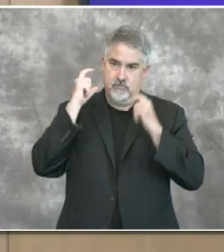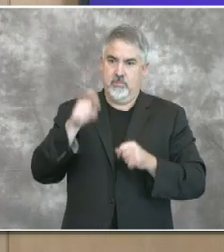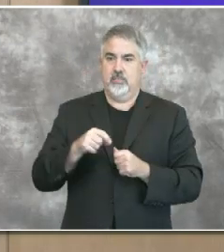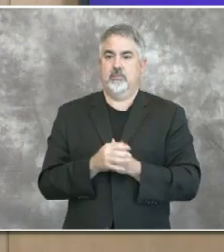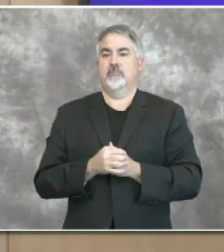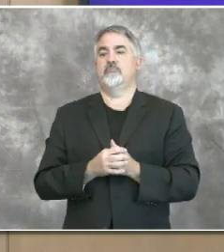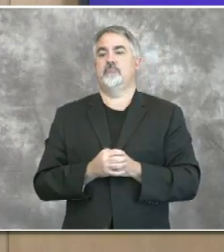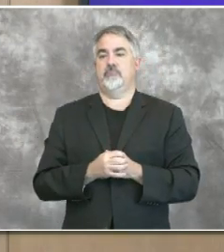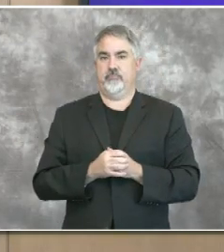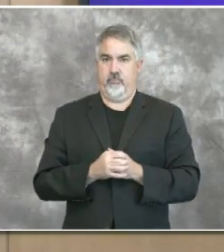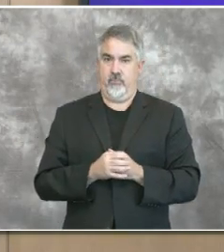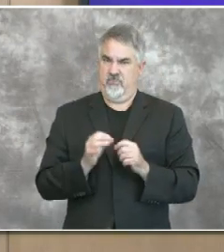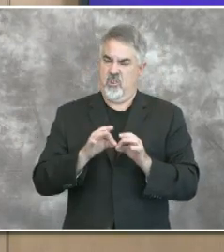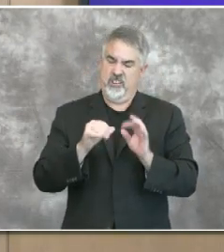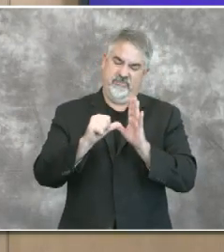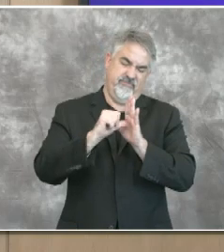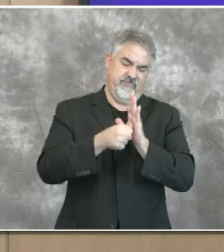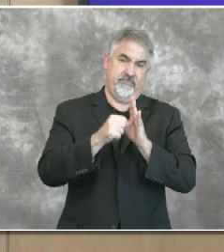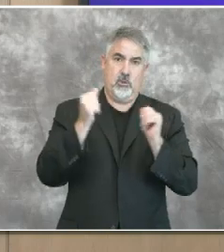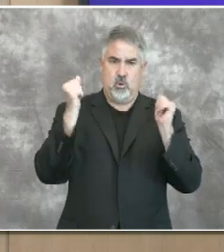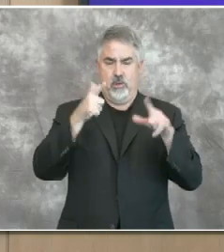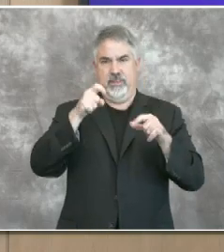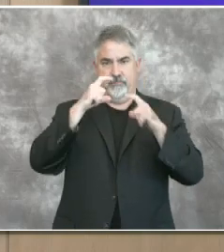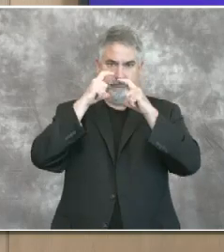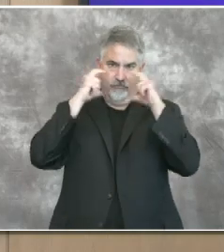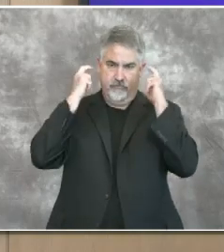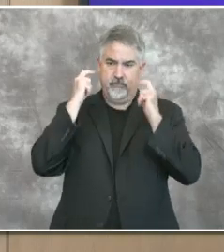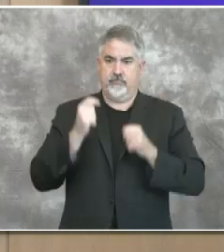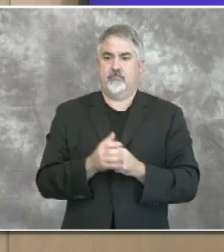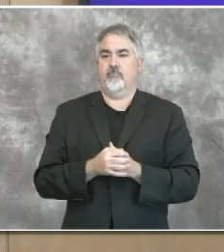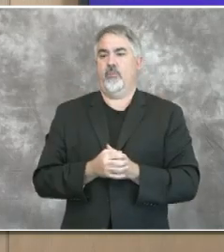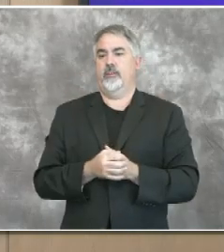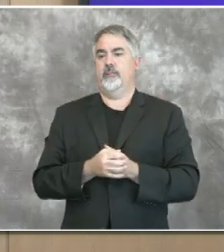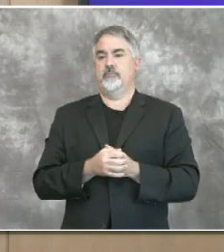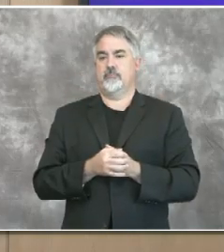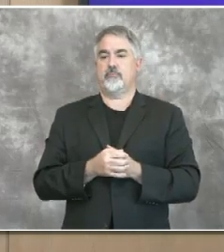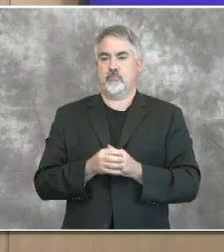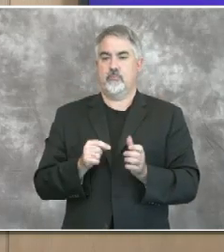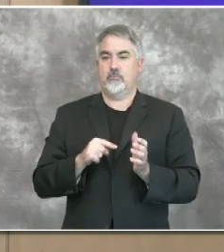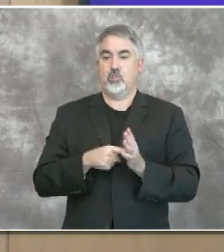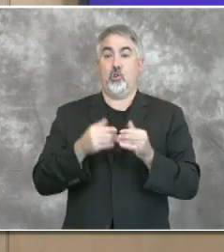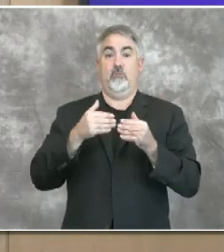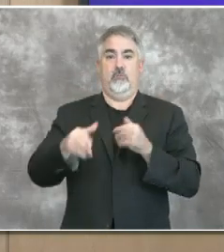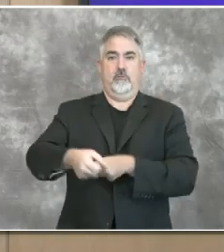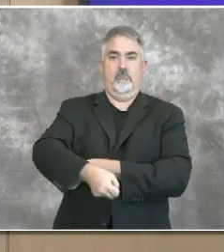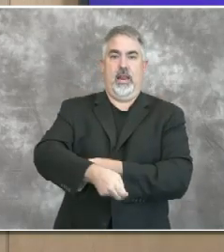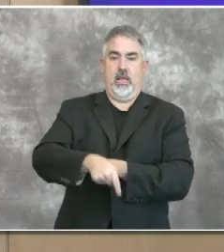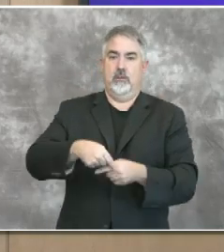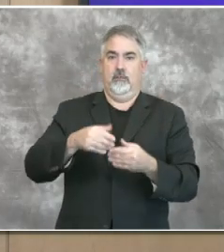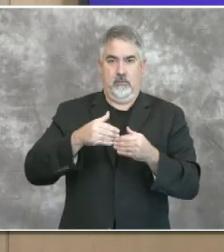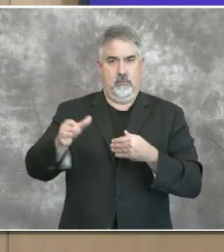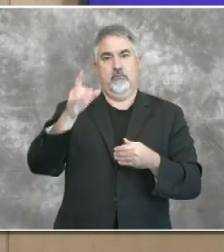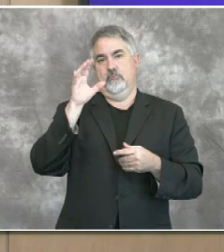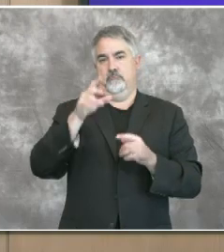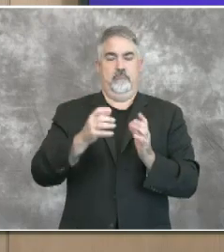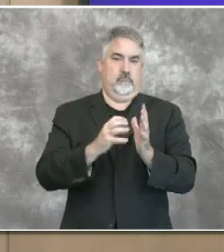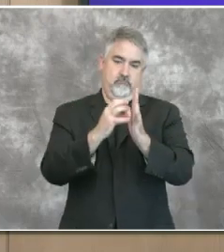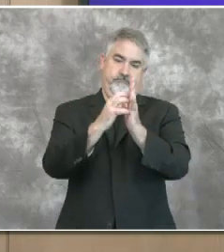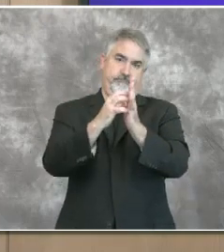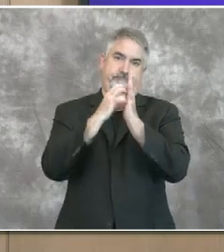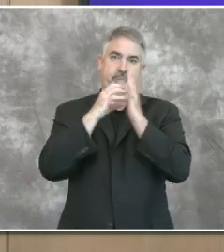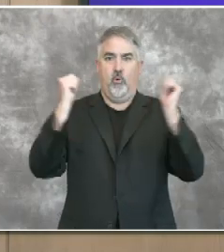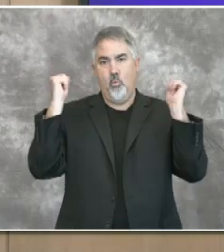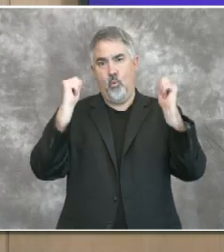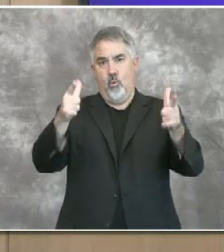be effective Monday night at midnight. I want to just take a minute. We've been, as an entity,